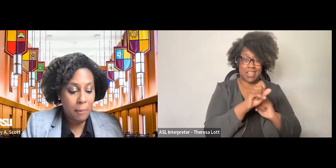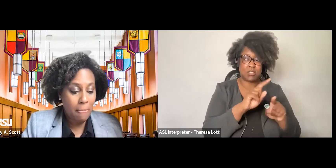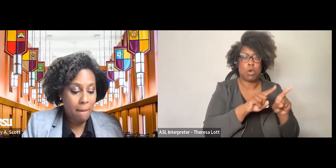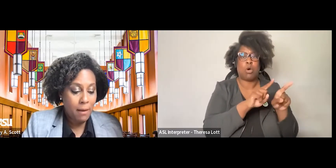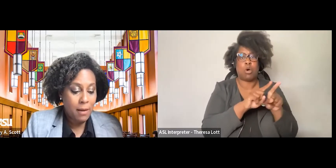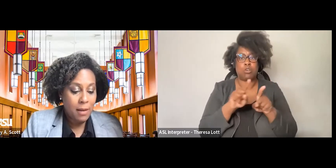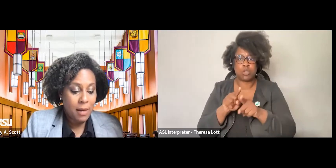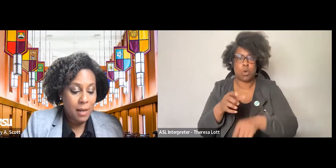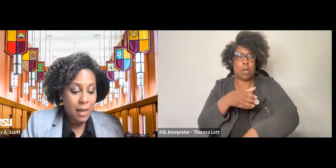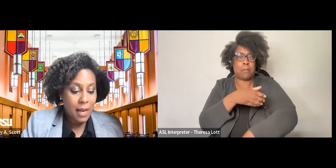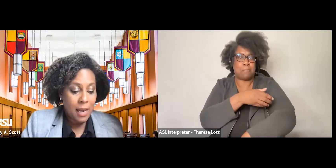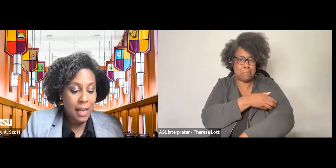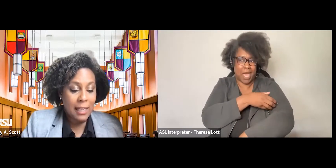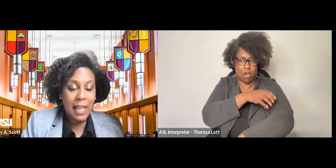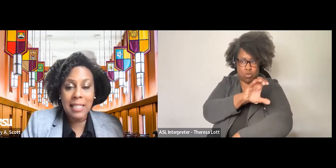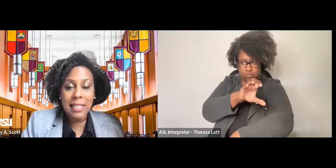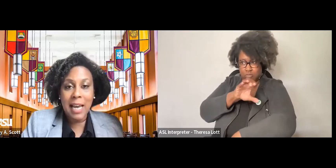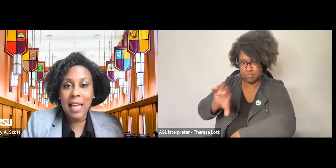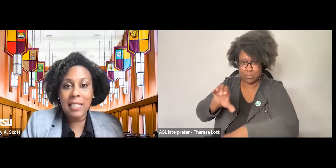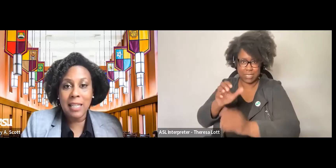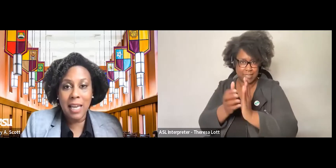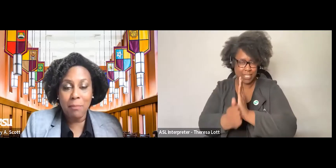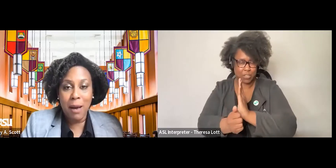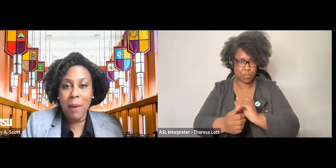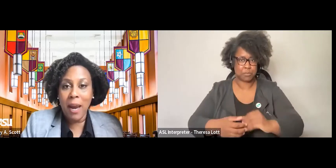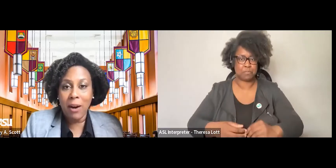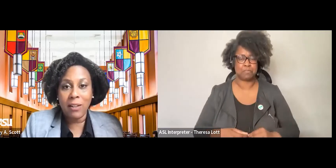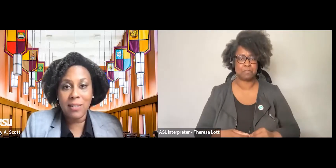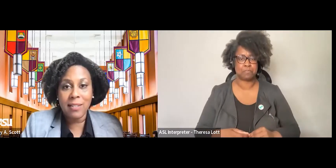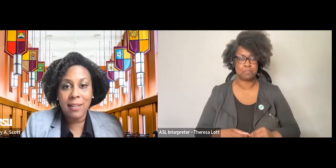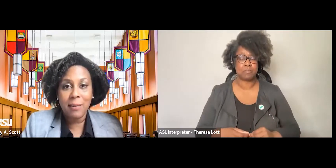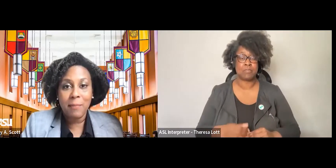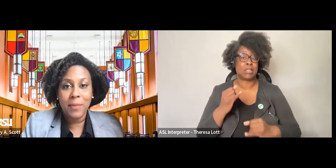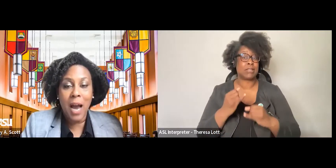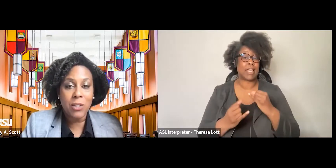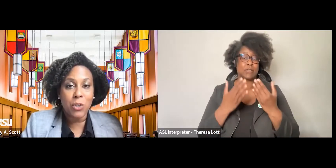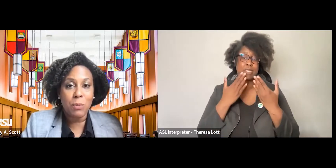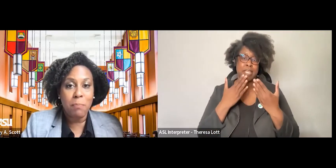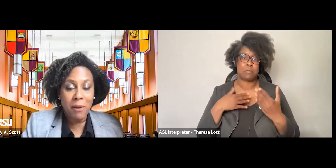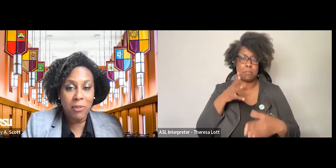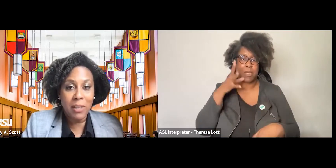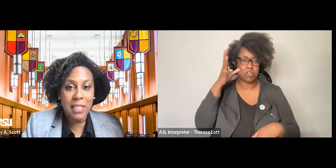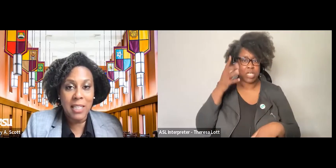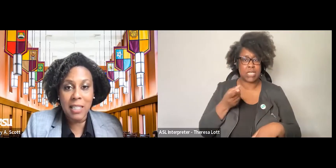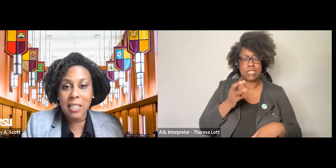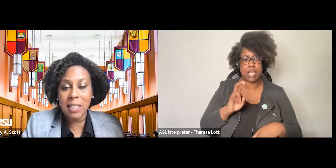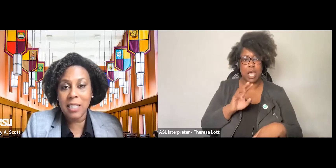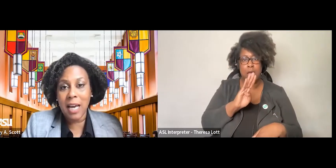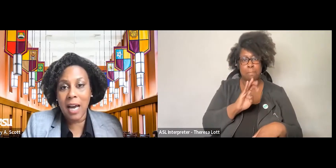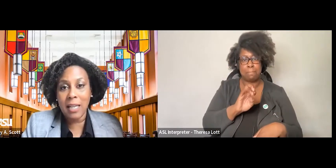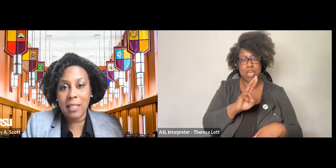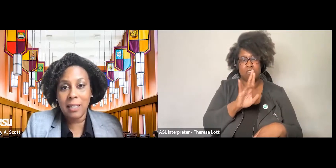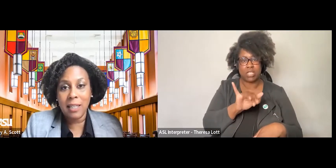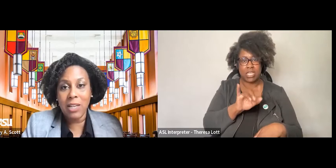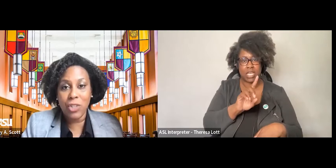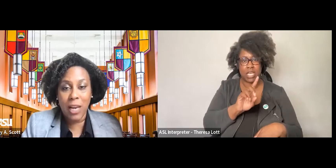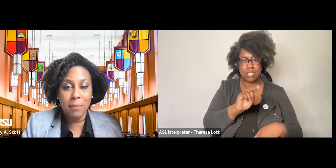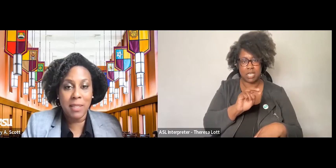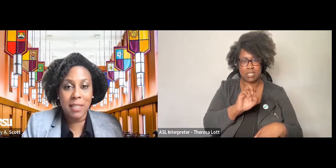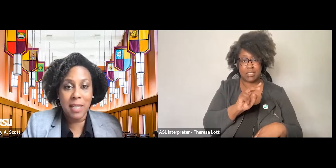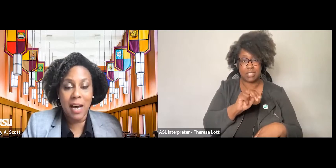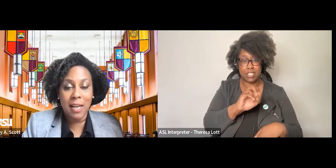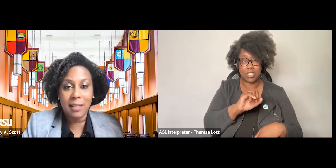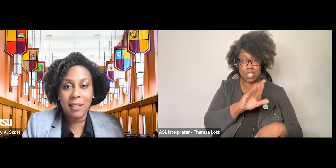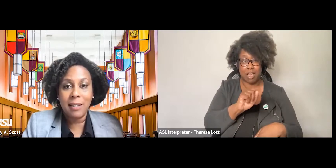skills. And lastly, I'd like to thank my parents, Doctors Beverly Dunstan Scott and